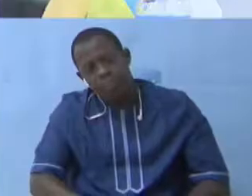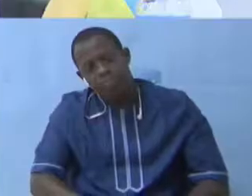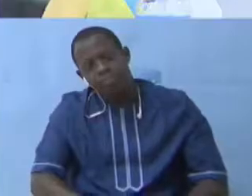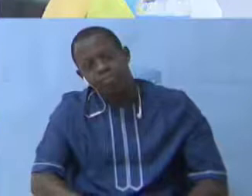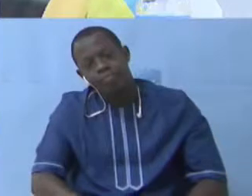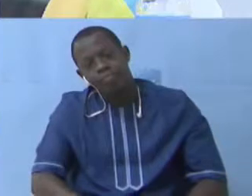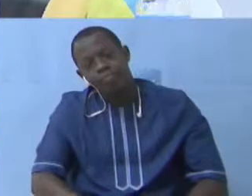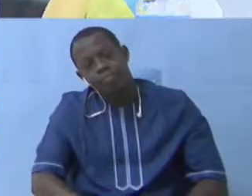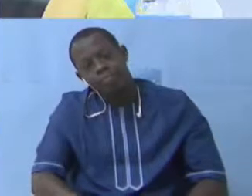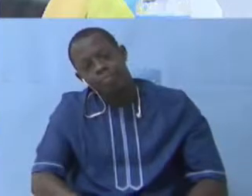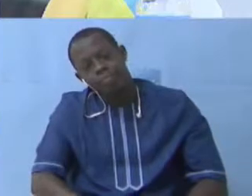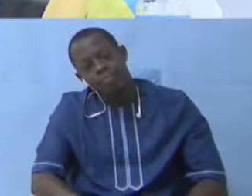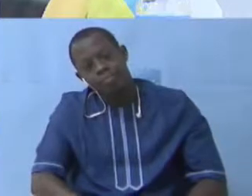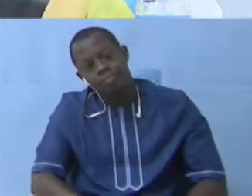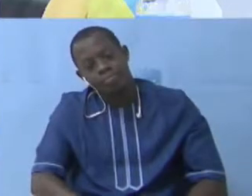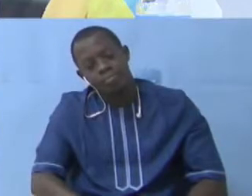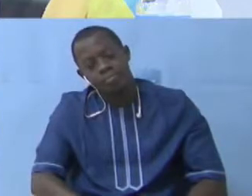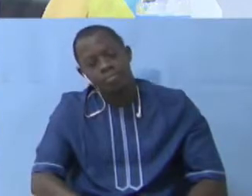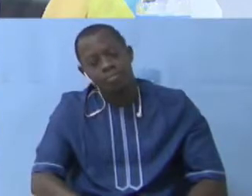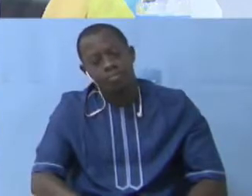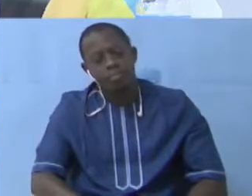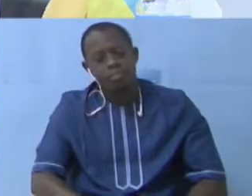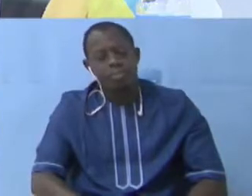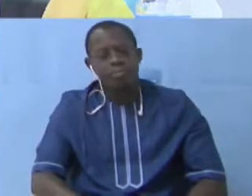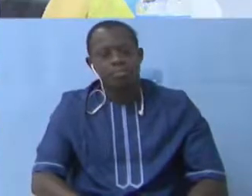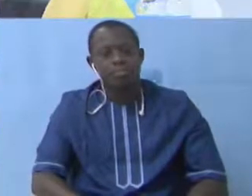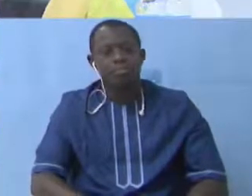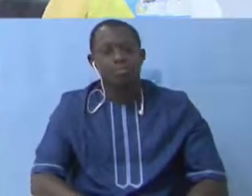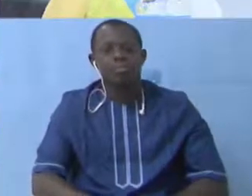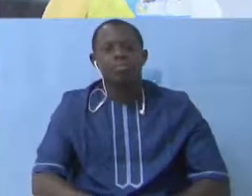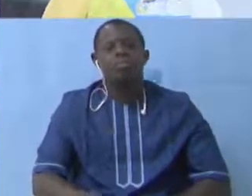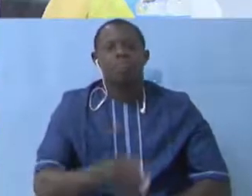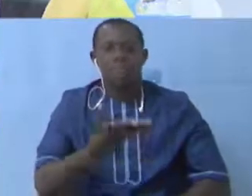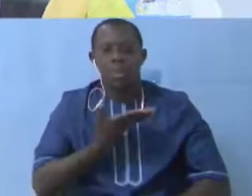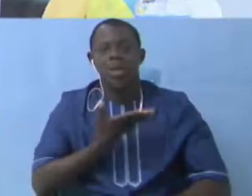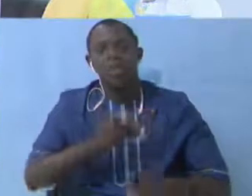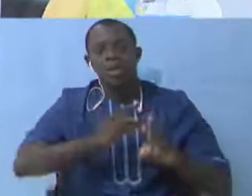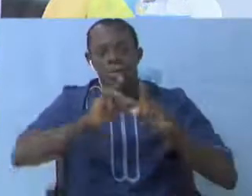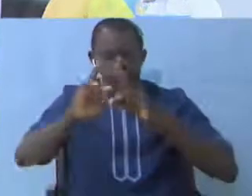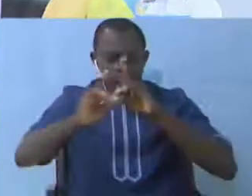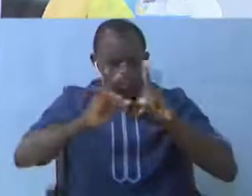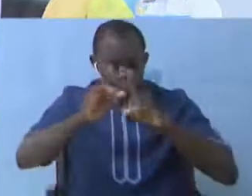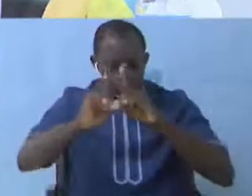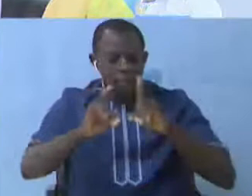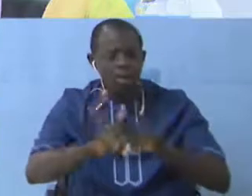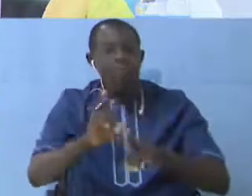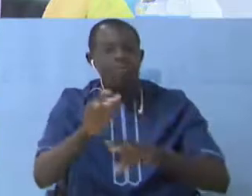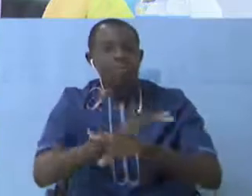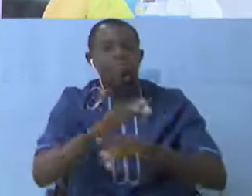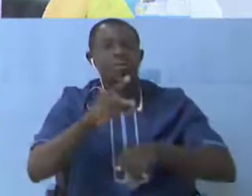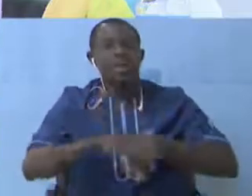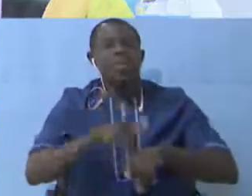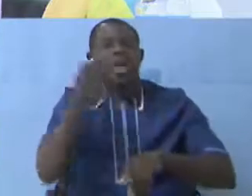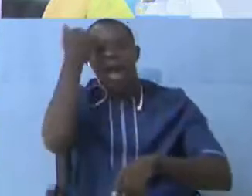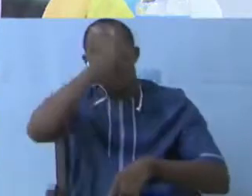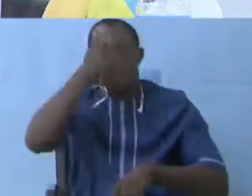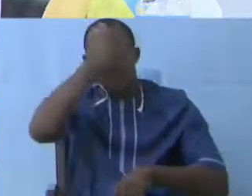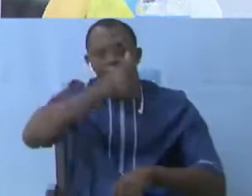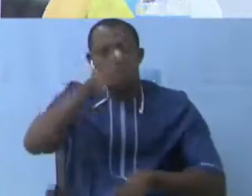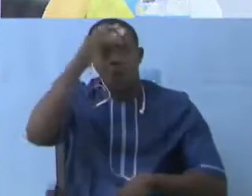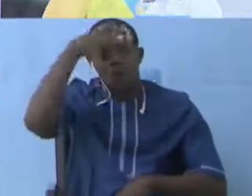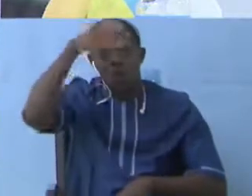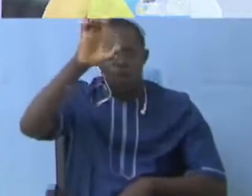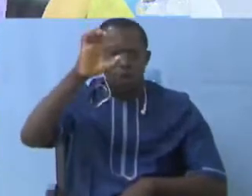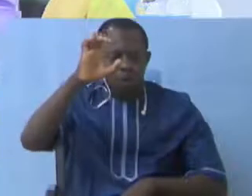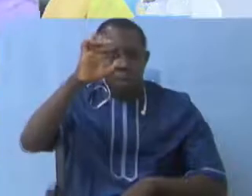yi. Yeah, so we raised the concern during the African Commission session in the Gambia here. wala